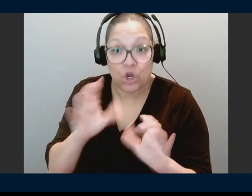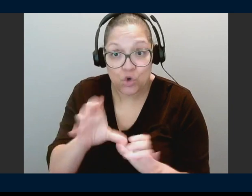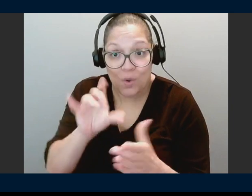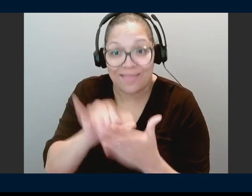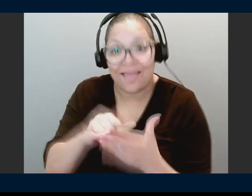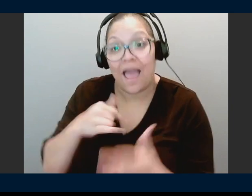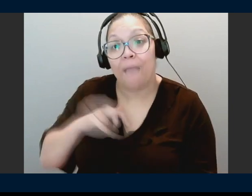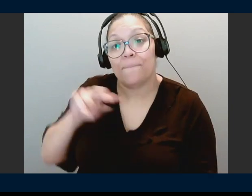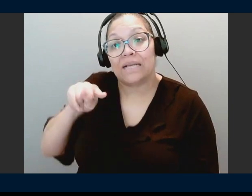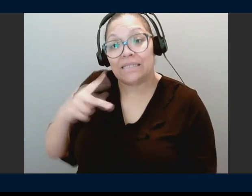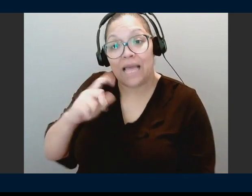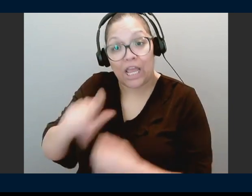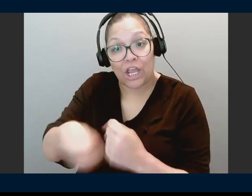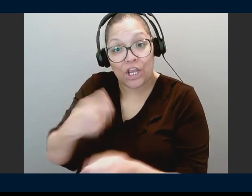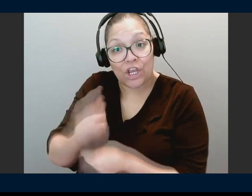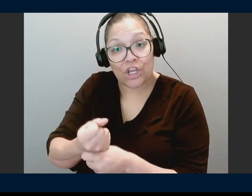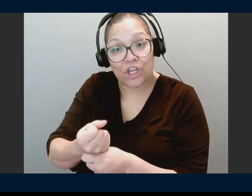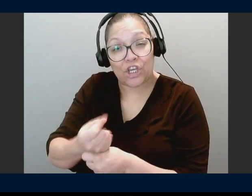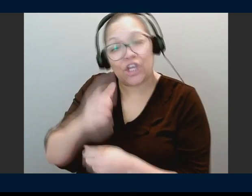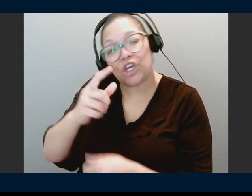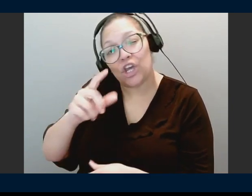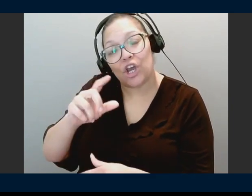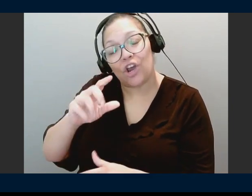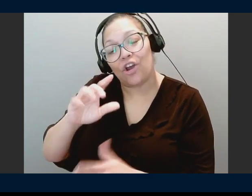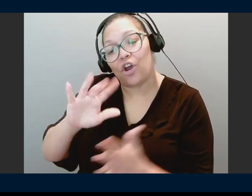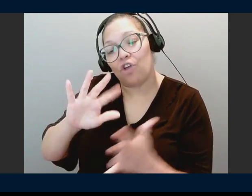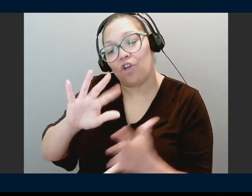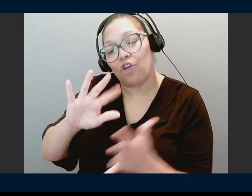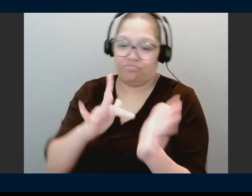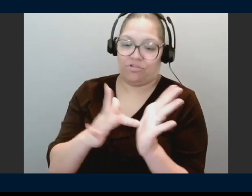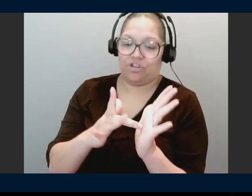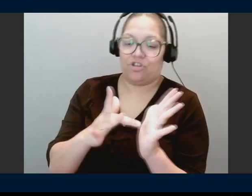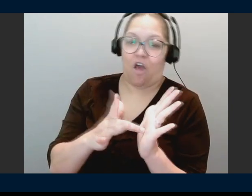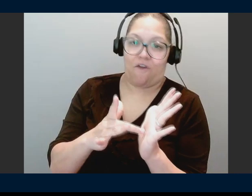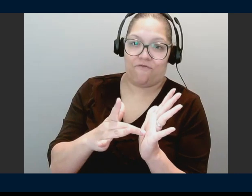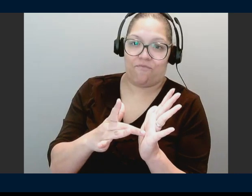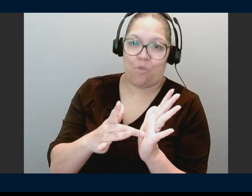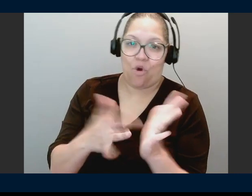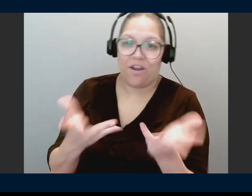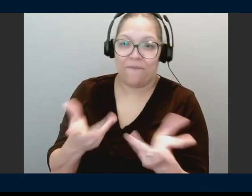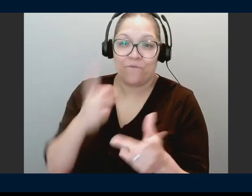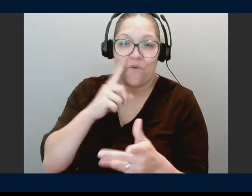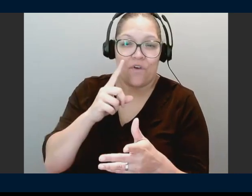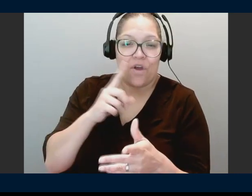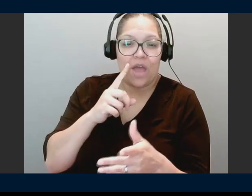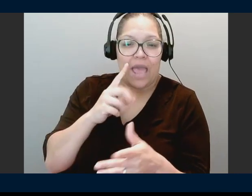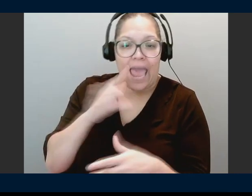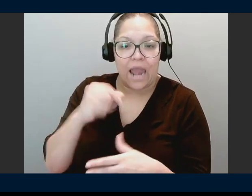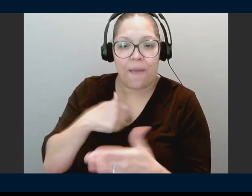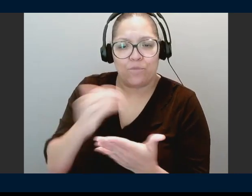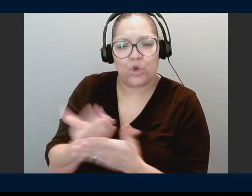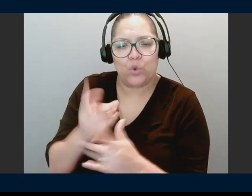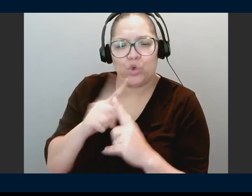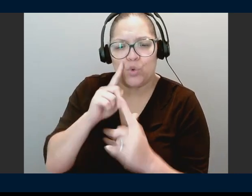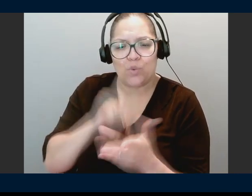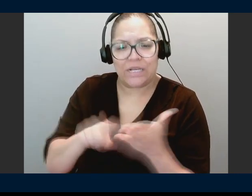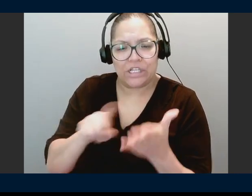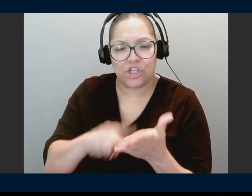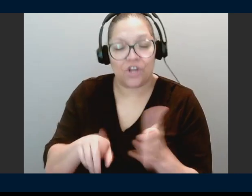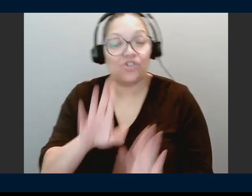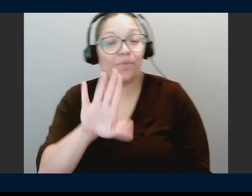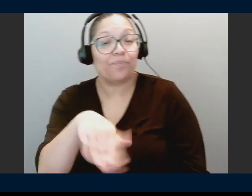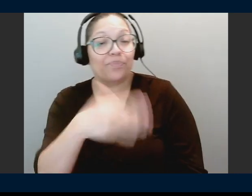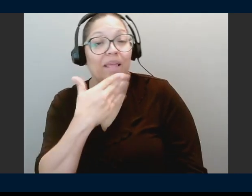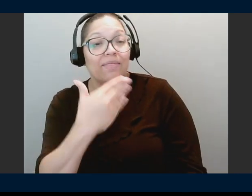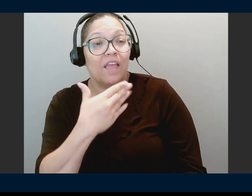sophomore, so I'm kind of new to research. Dr. Bala? Thank you for that